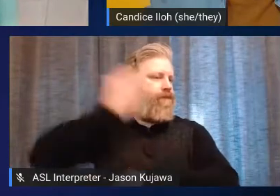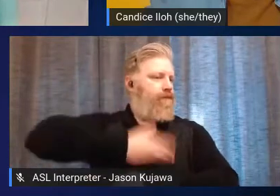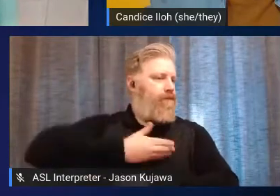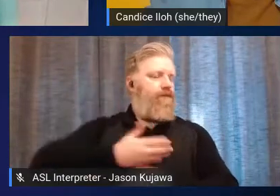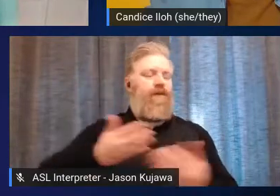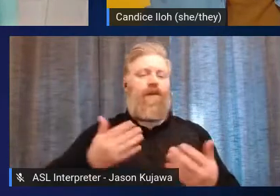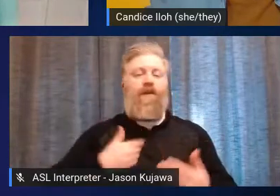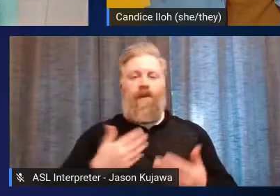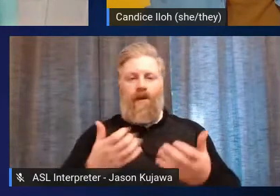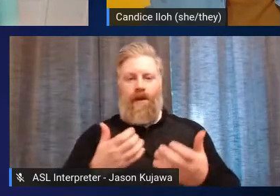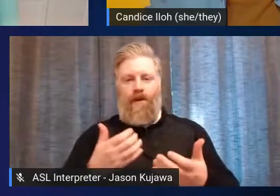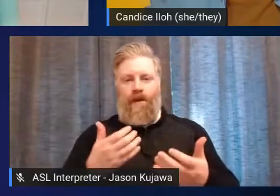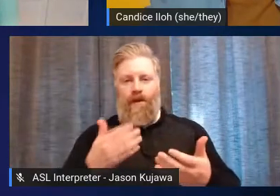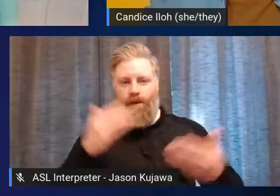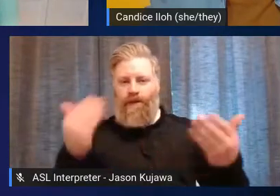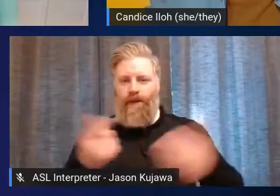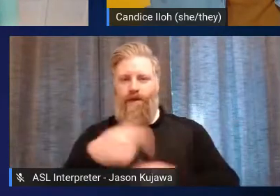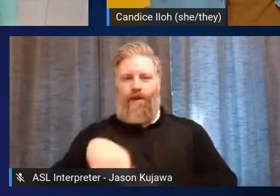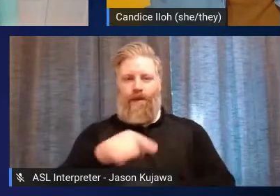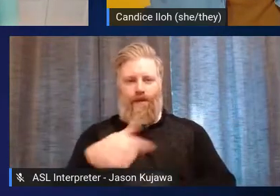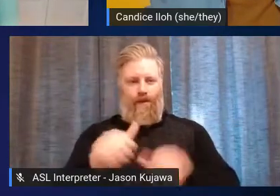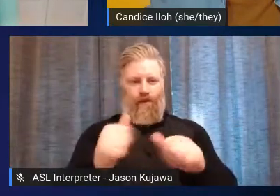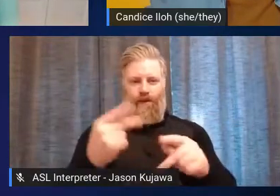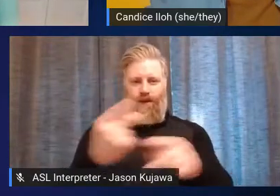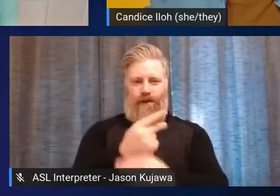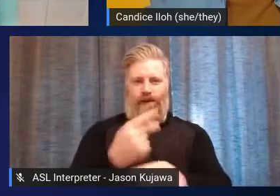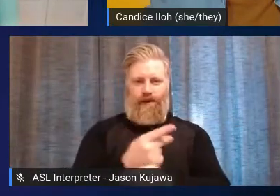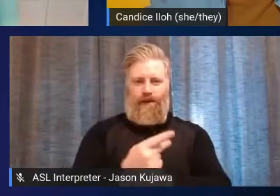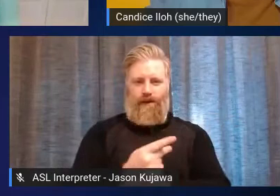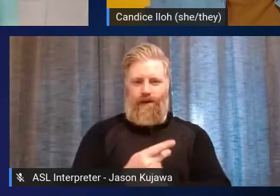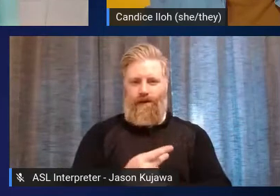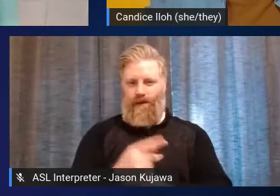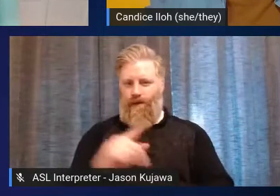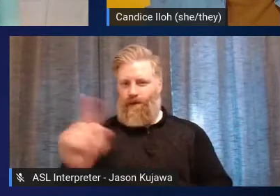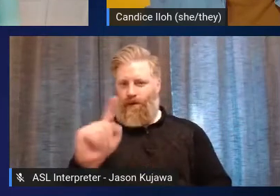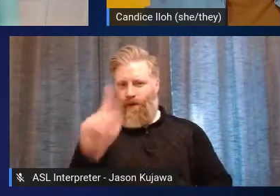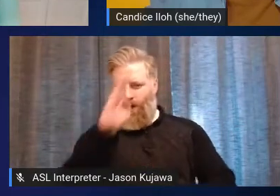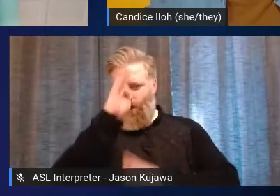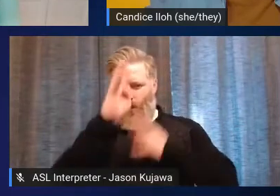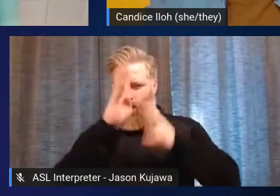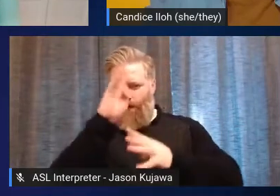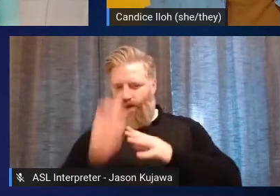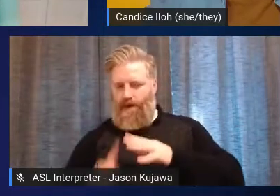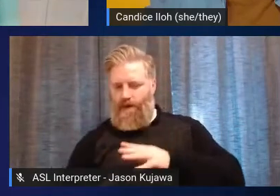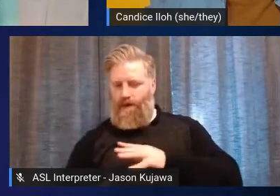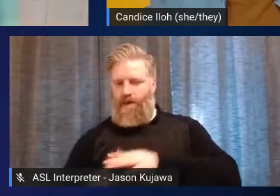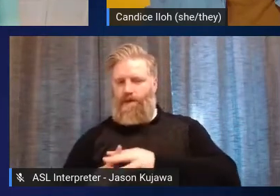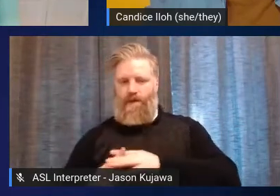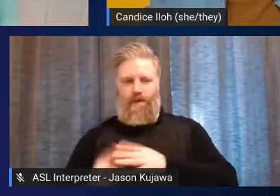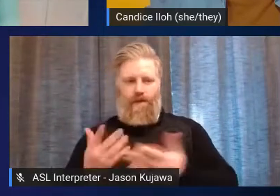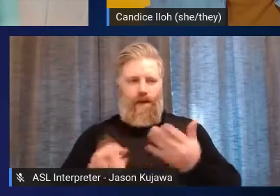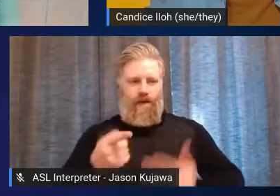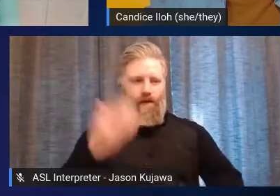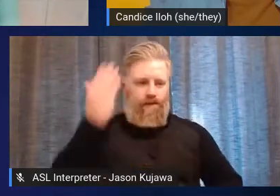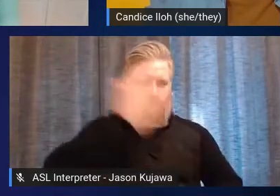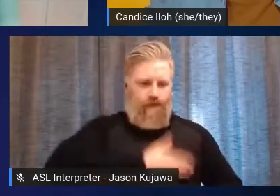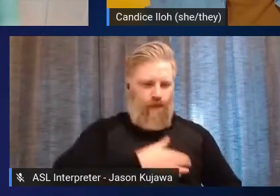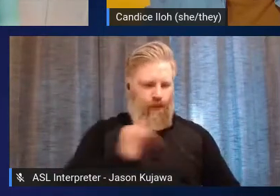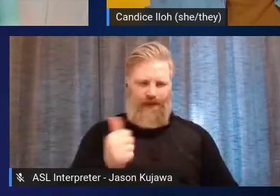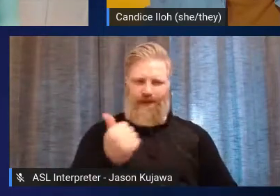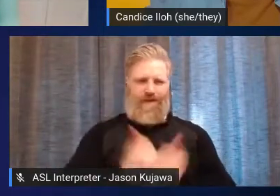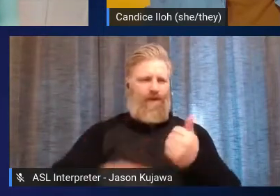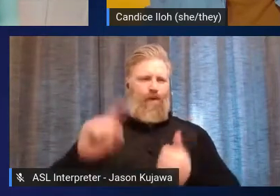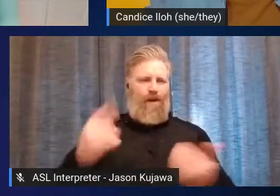invite you all to try and figure out where the creativity is sneaking in and you're not seeing it because it's everywhere. It's